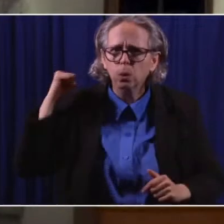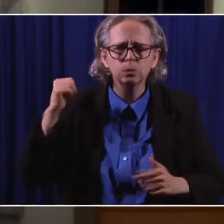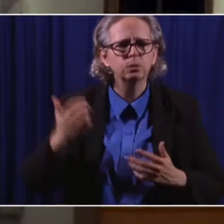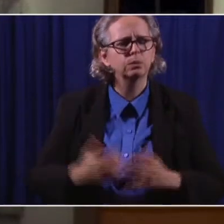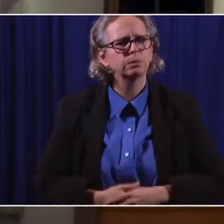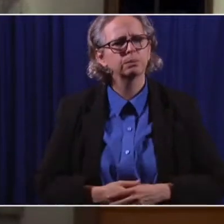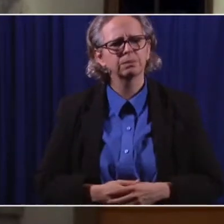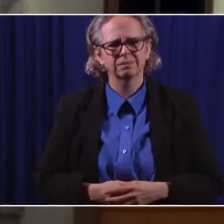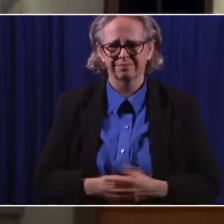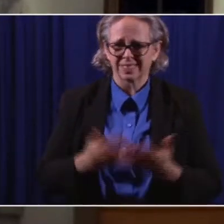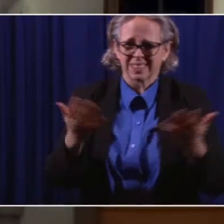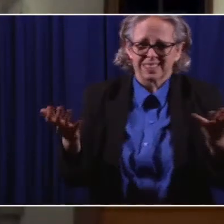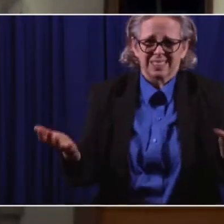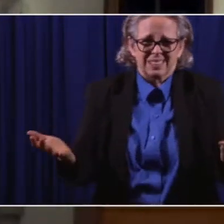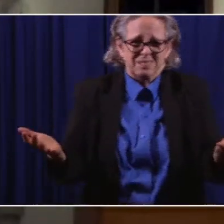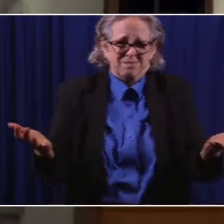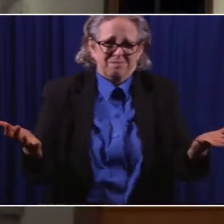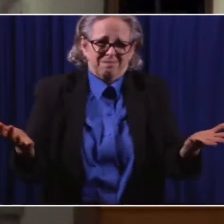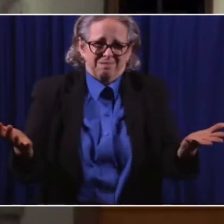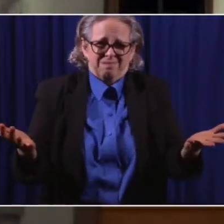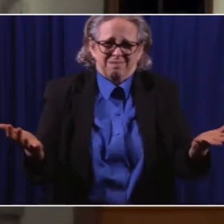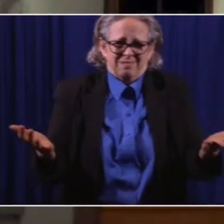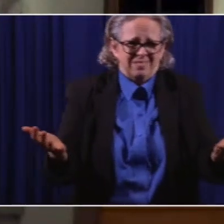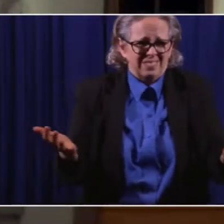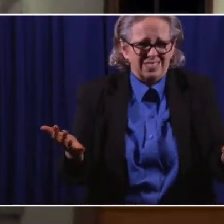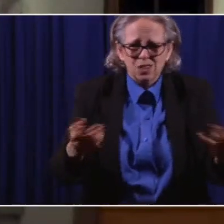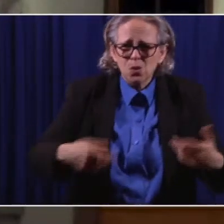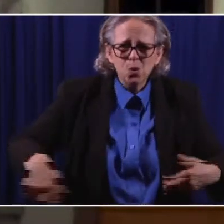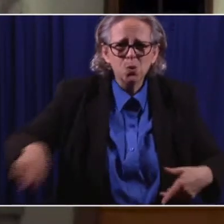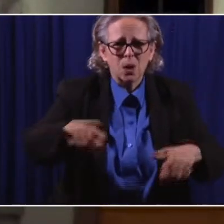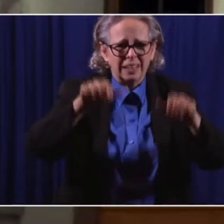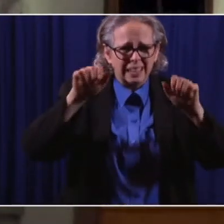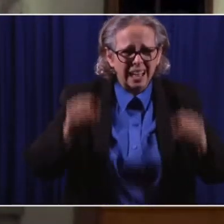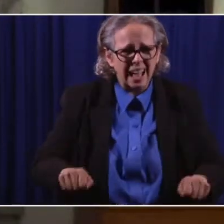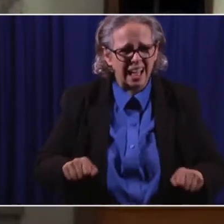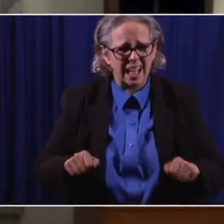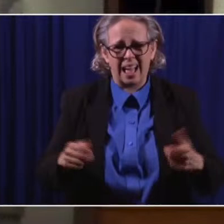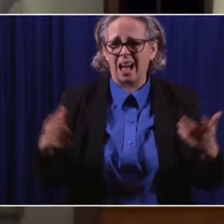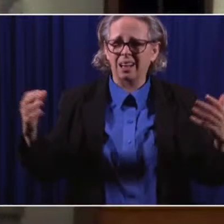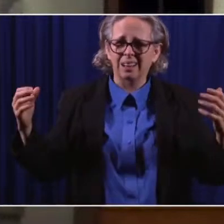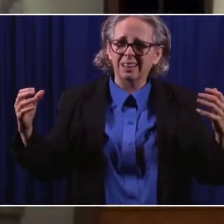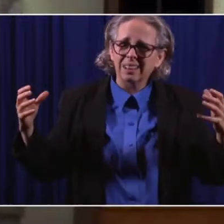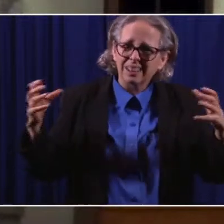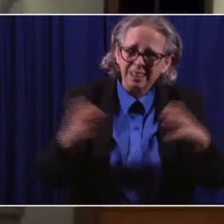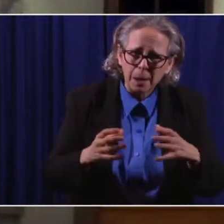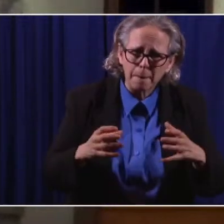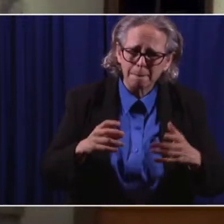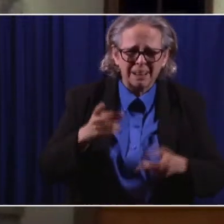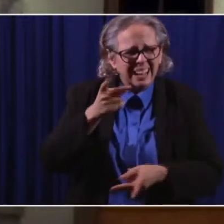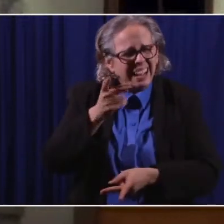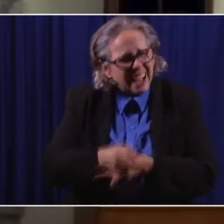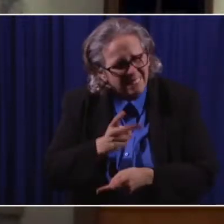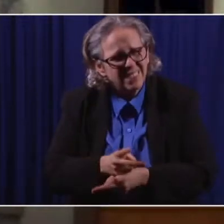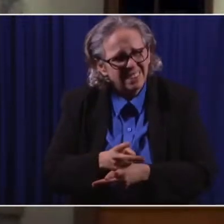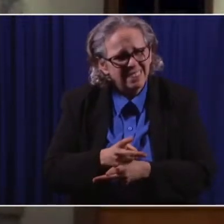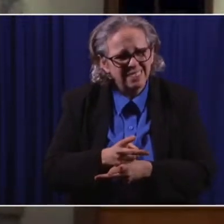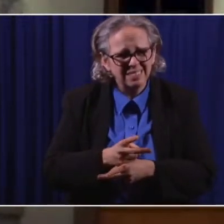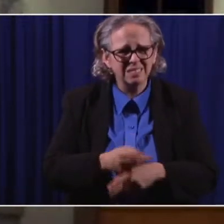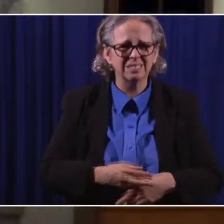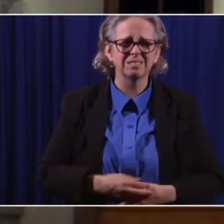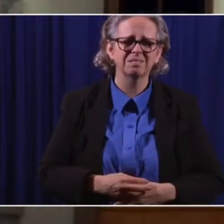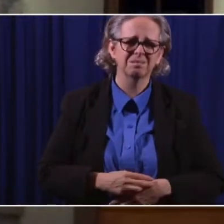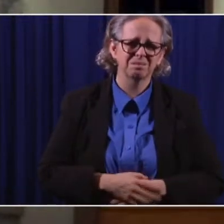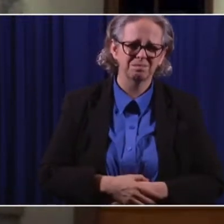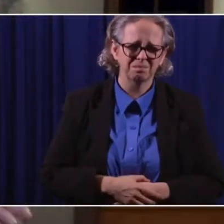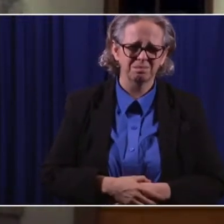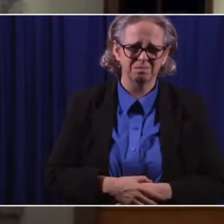things, but you just have to do it a little different way. And wearing the mask, as Christie said, is just kind of not a very big